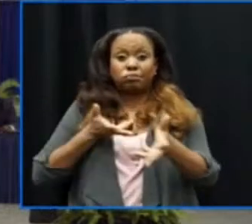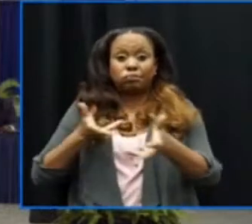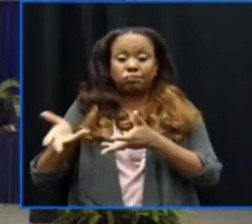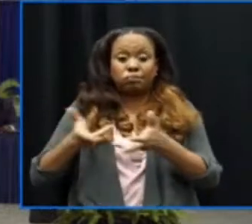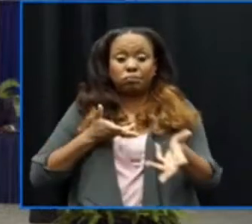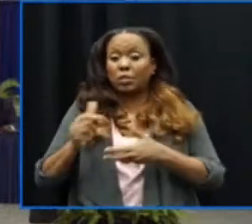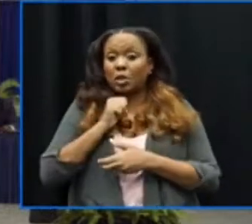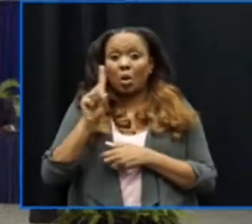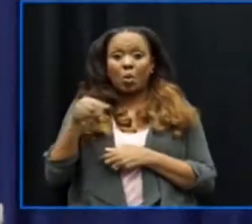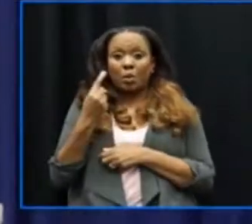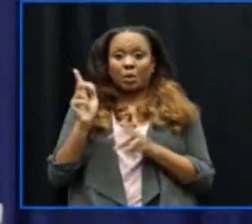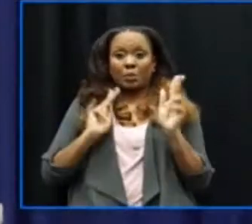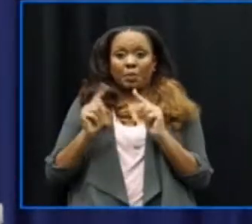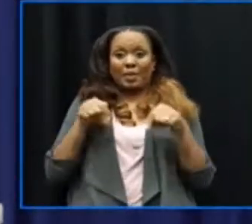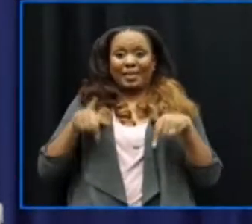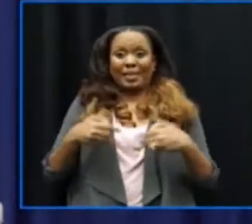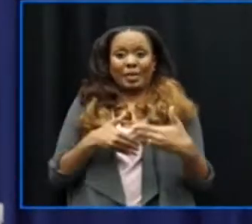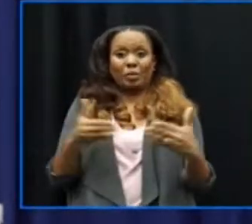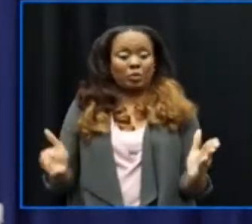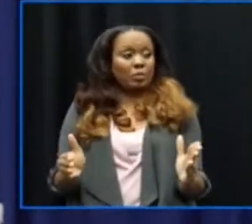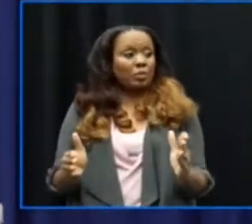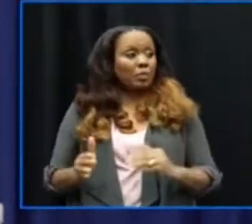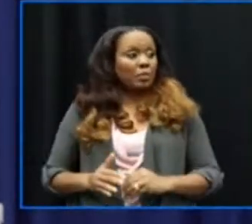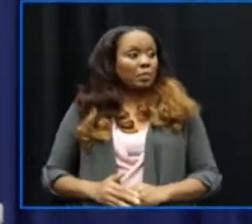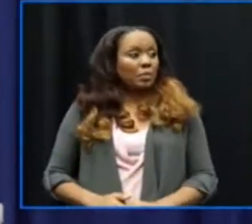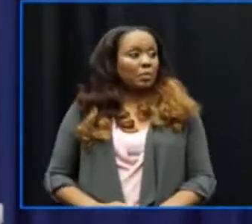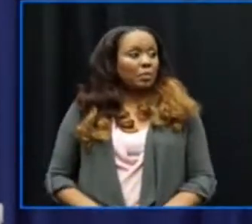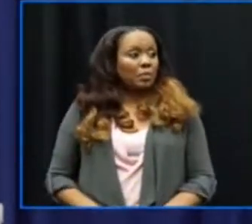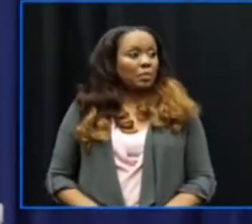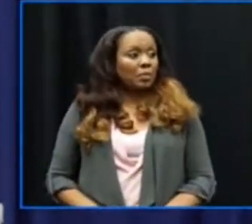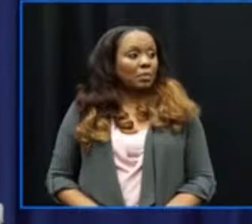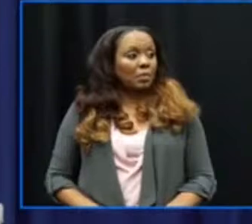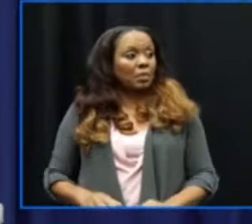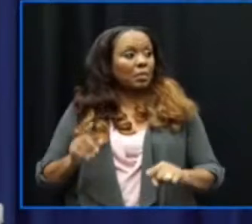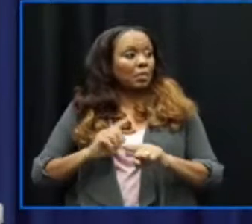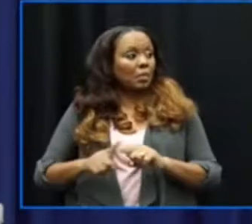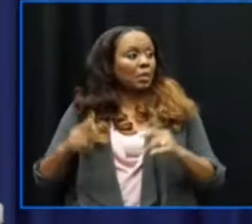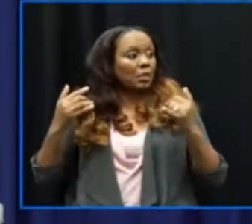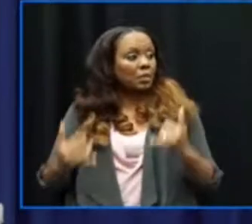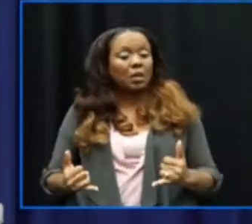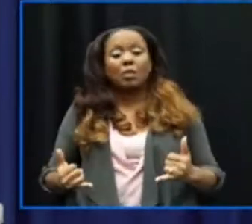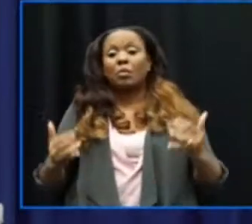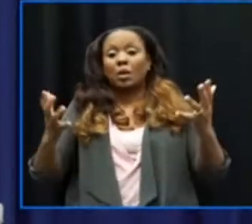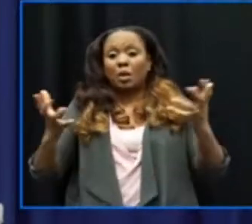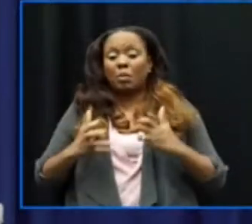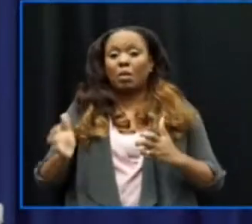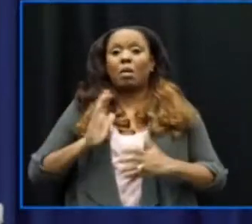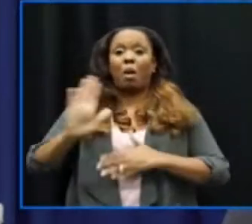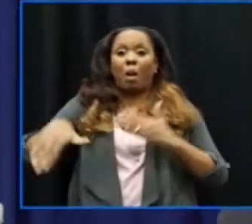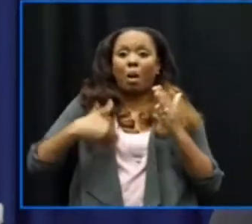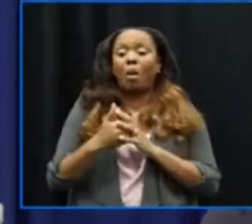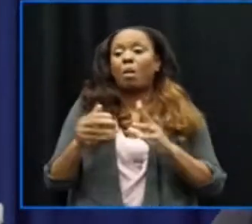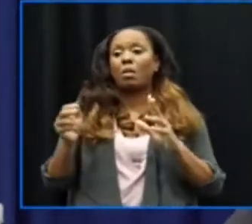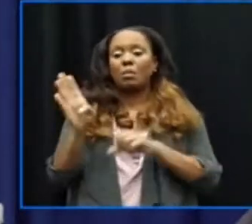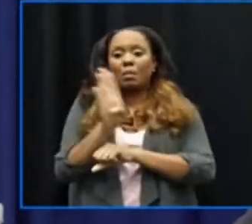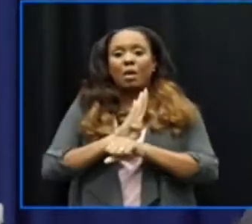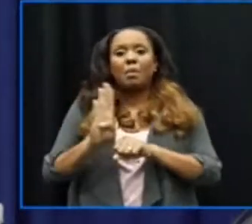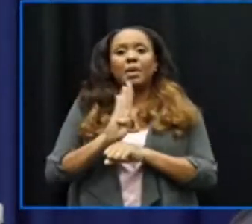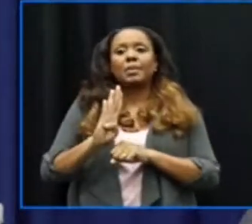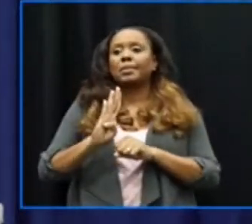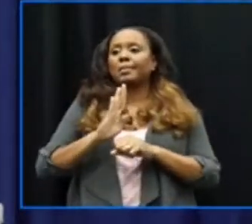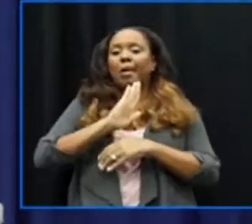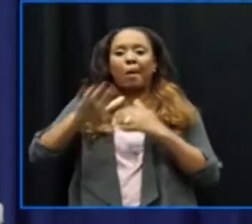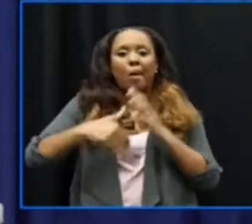what you've seen thus far. But the time has come for us now to involve the entire family, the entire Barbadian